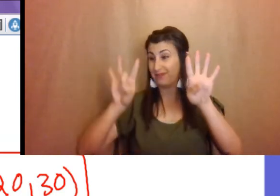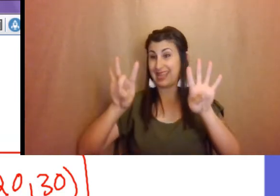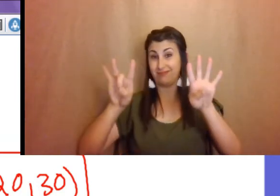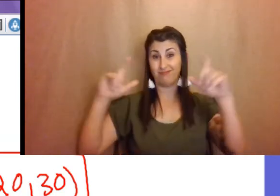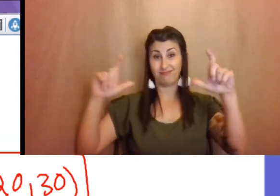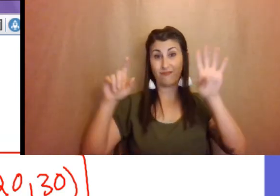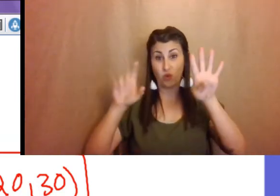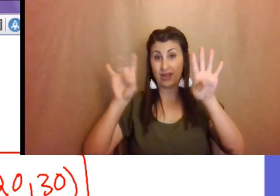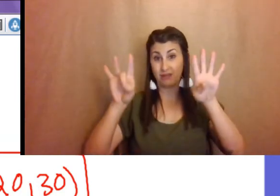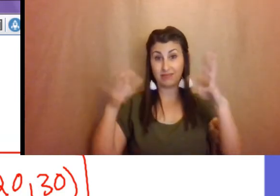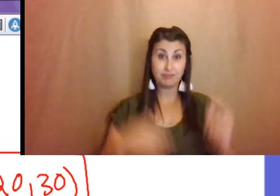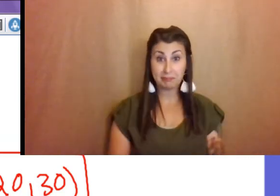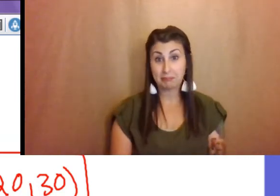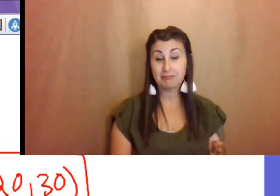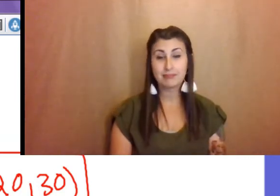There we go.